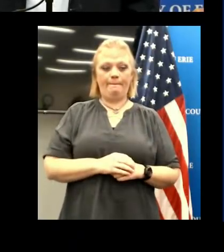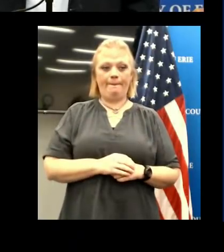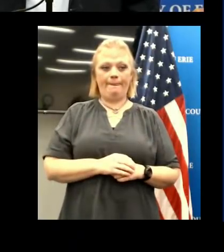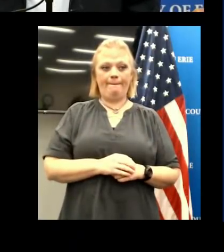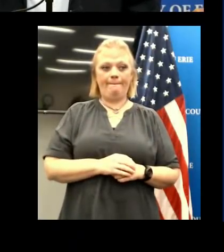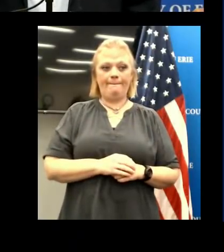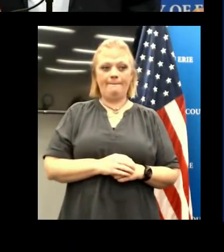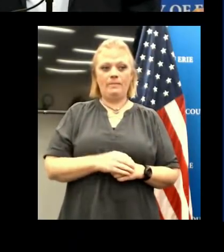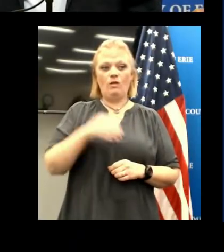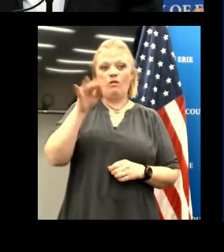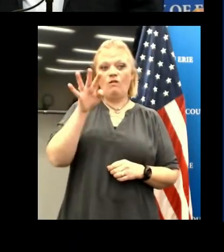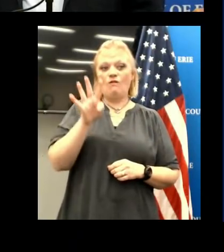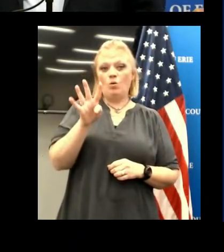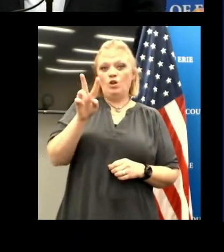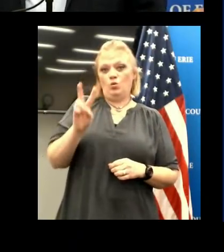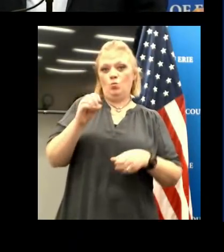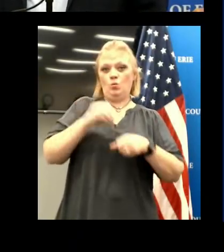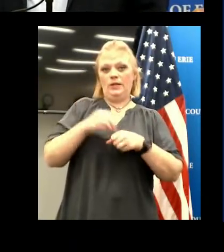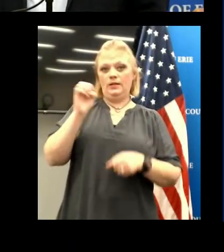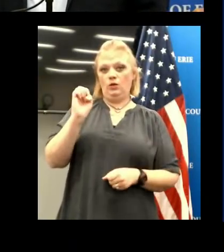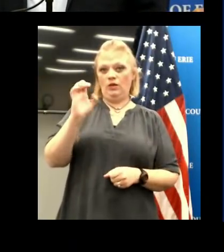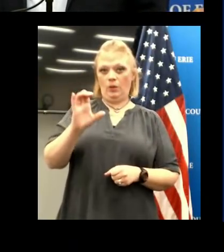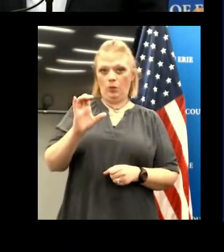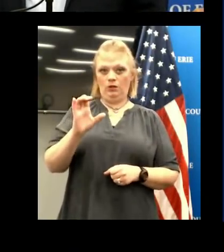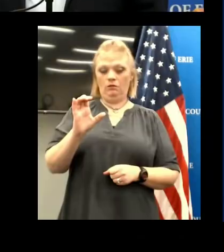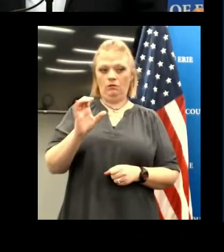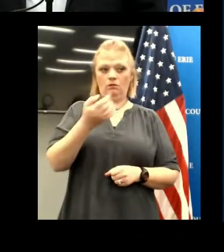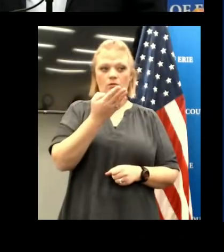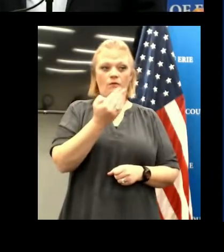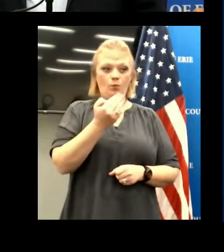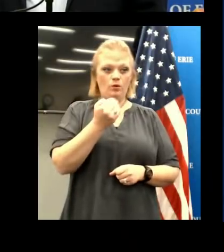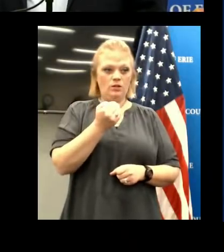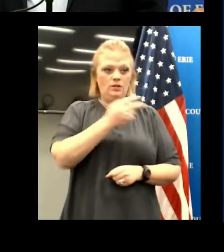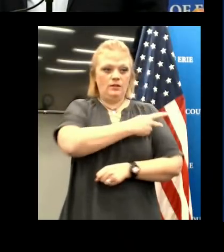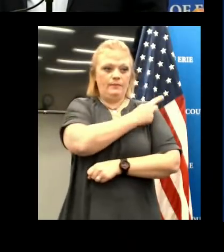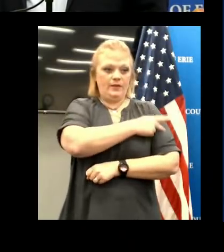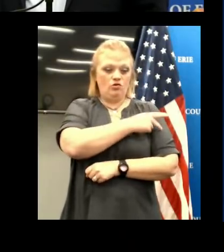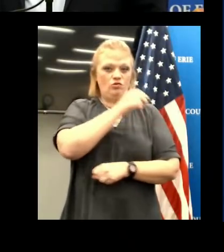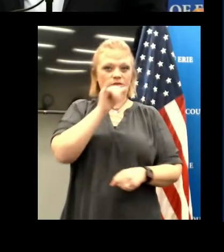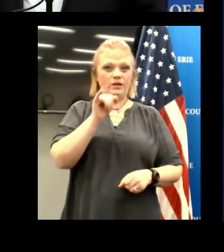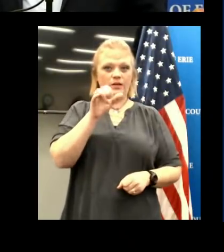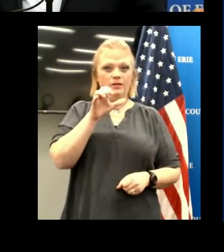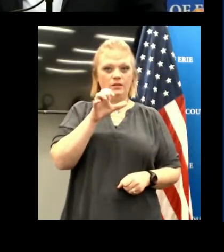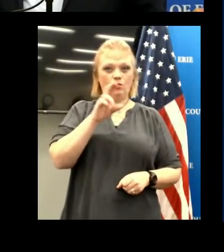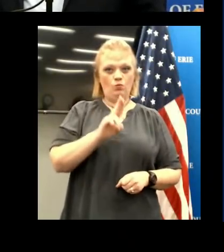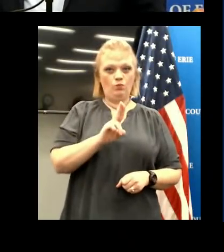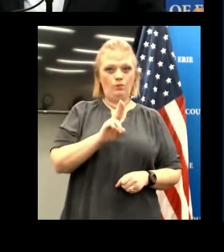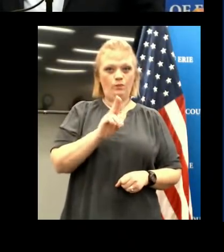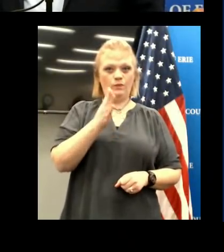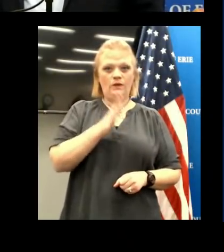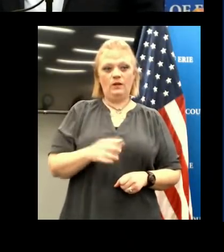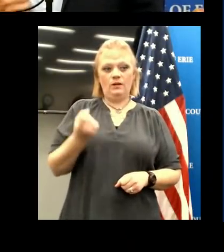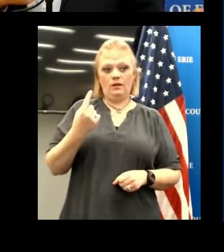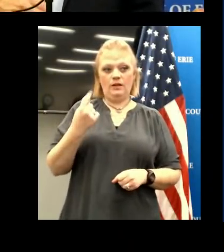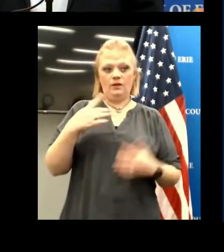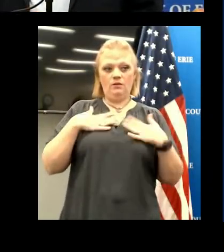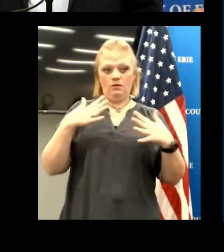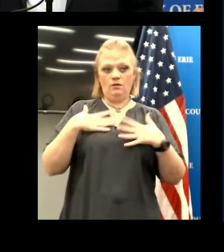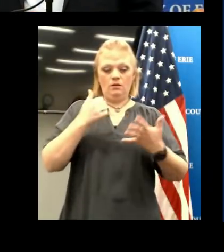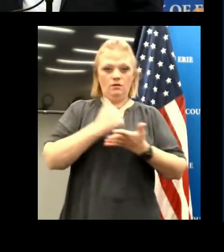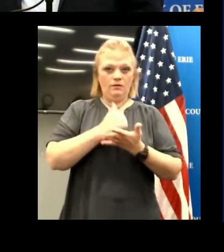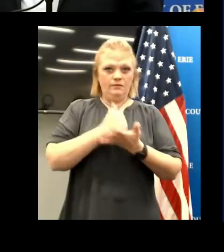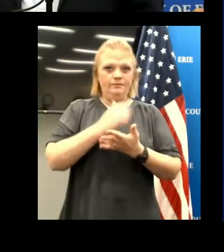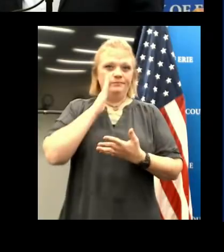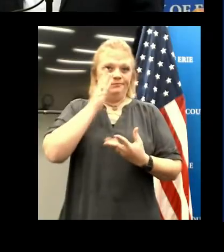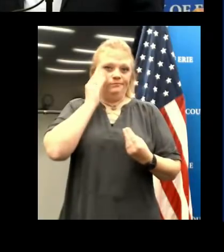of which 42 of them were in Erie County. 14 Erie County patients were in the ICU. 11 had an airway assist. We'll go through